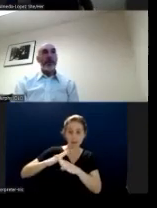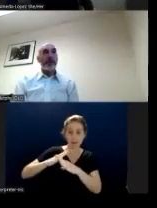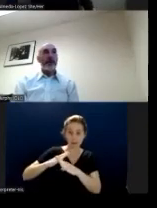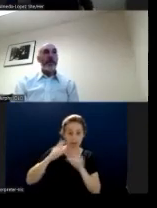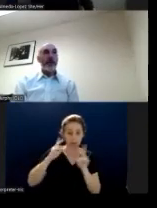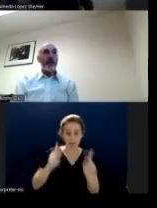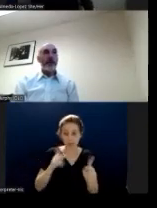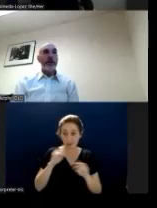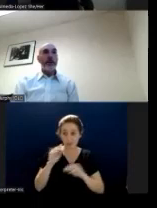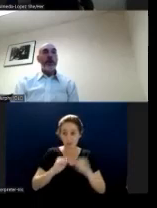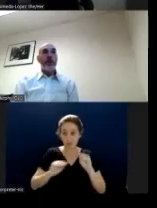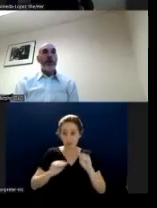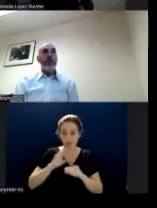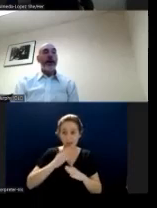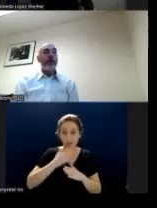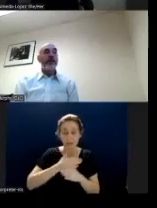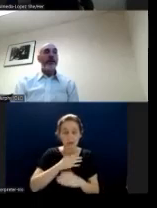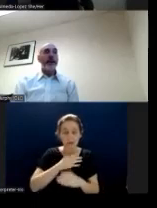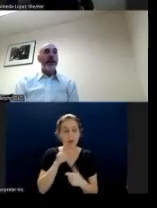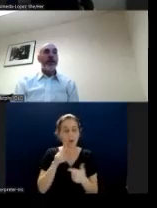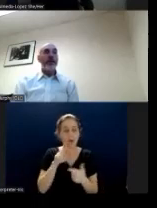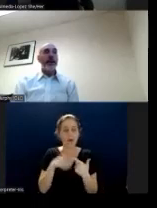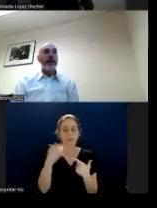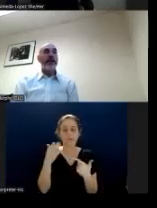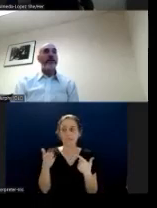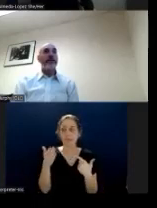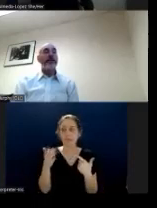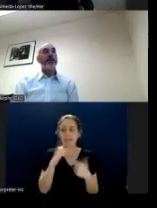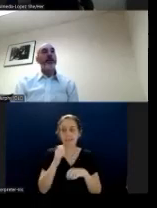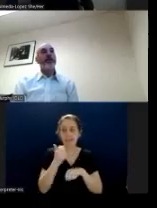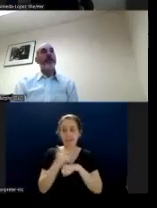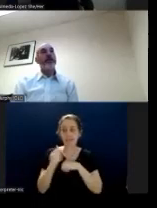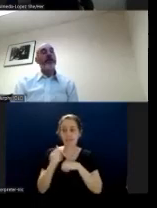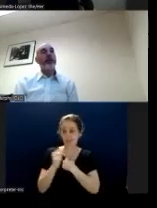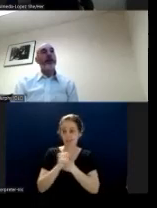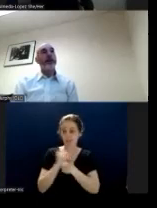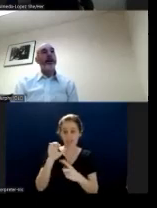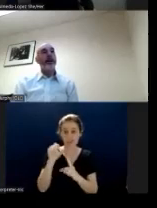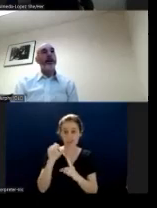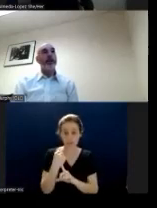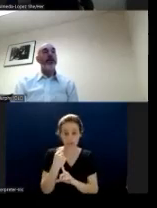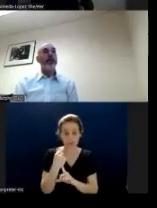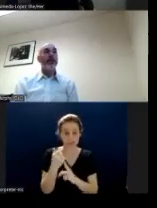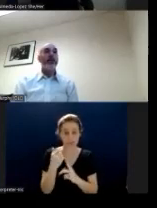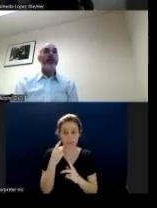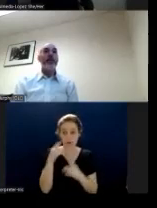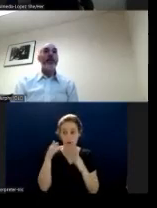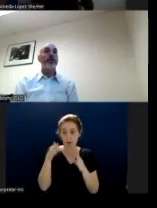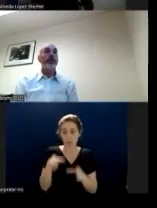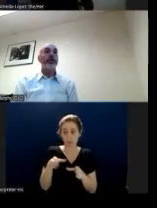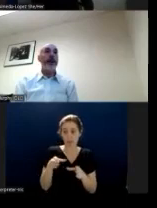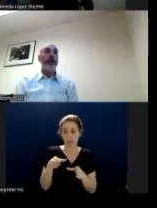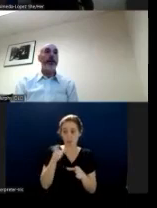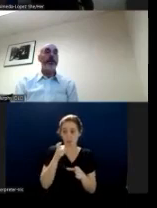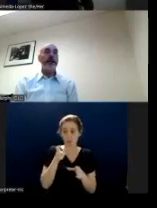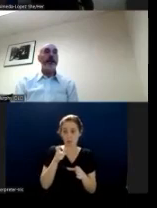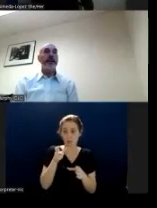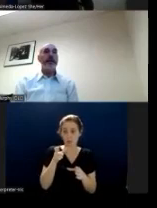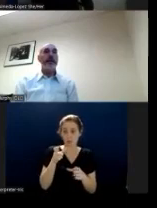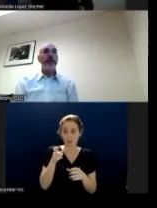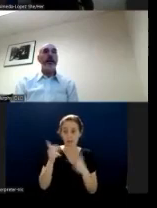with a mobility impairment, or perhaps create a dangerous situation for a person who is visually